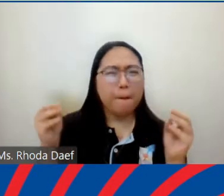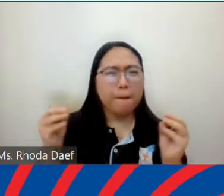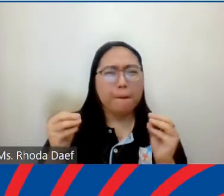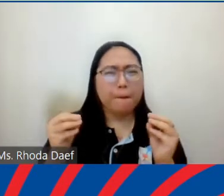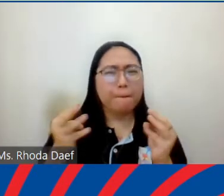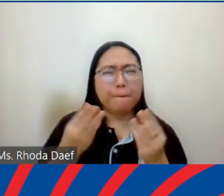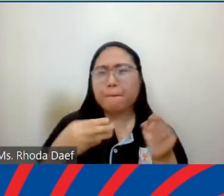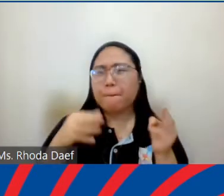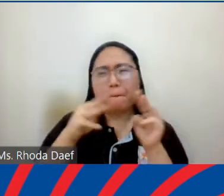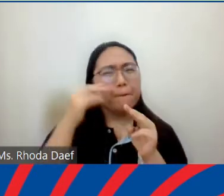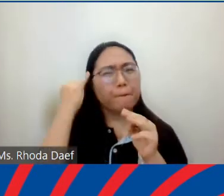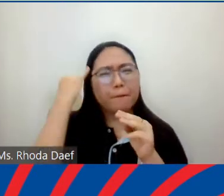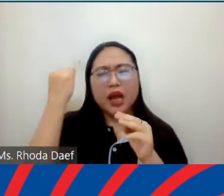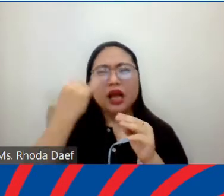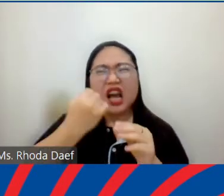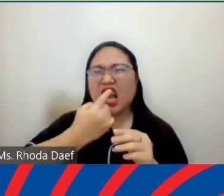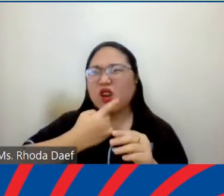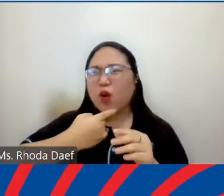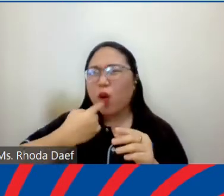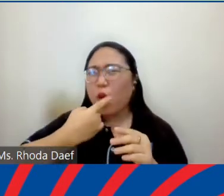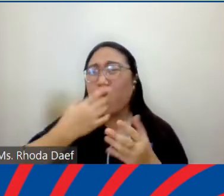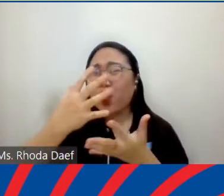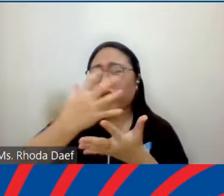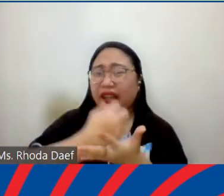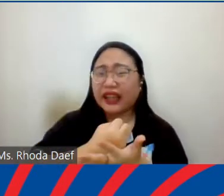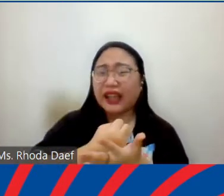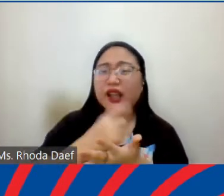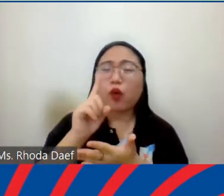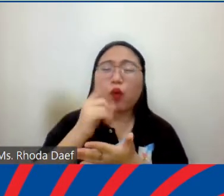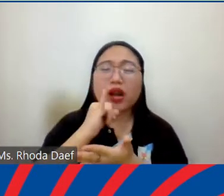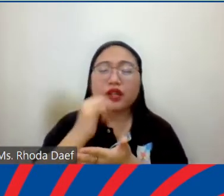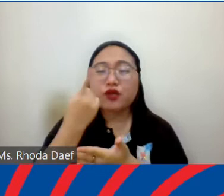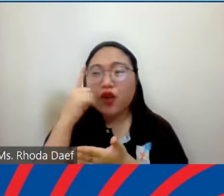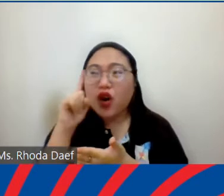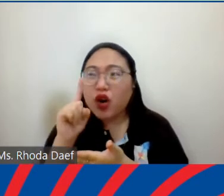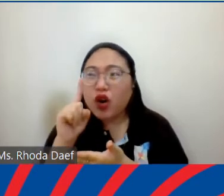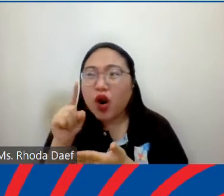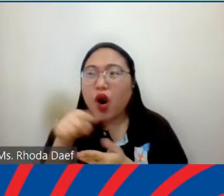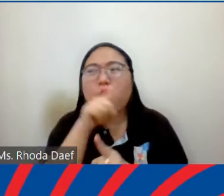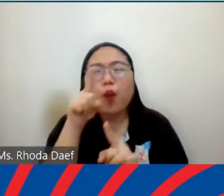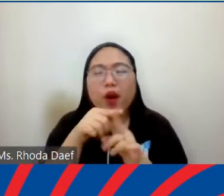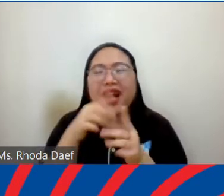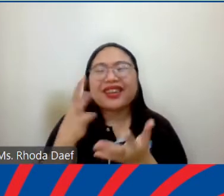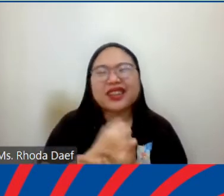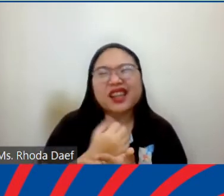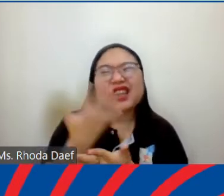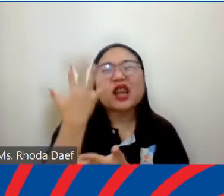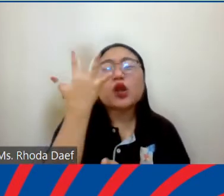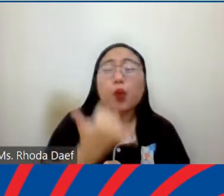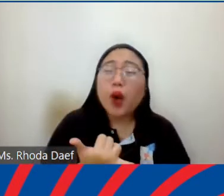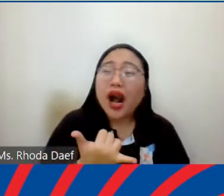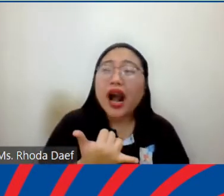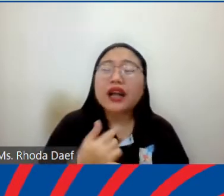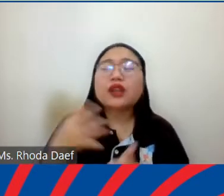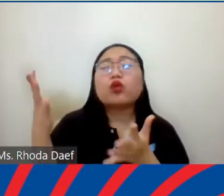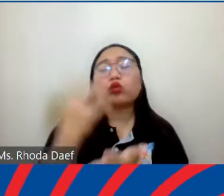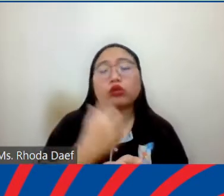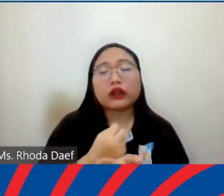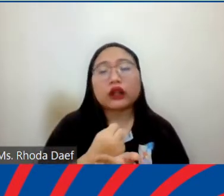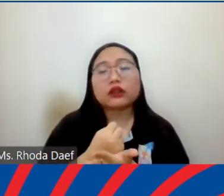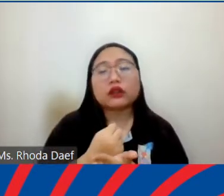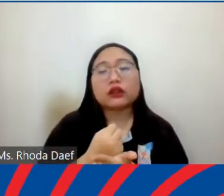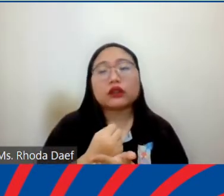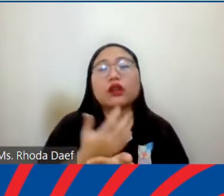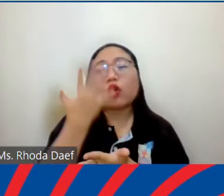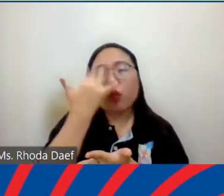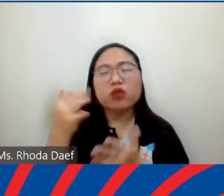Like, who collected the data, what is the data for, when was it collected, why it was collected, why it was produced,